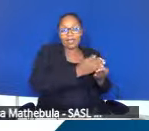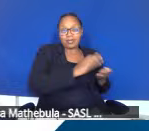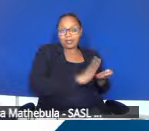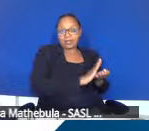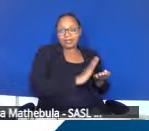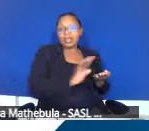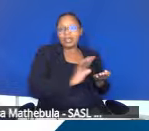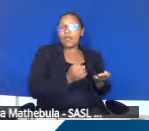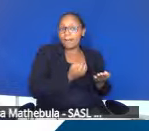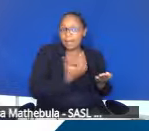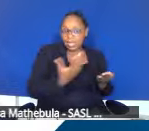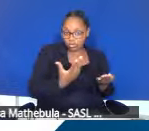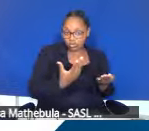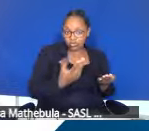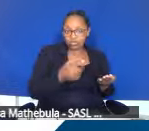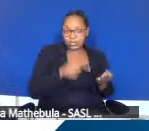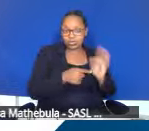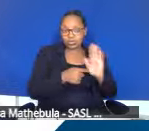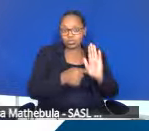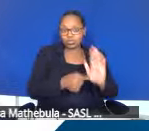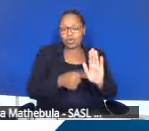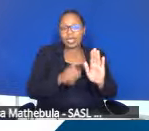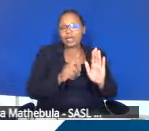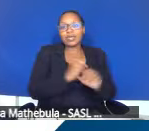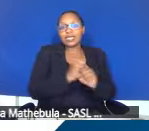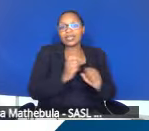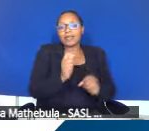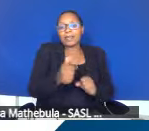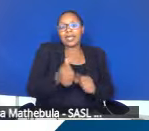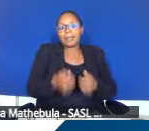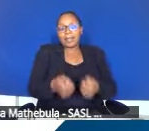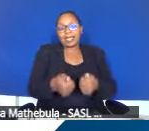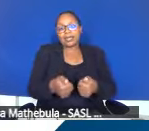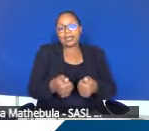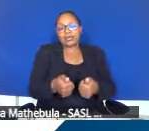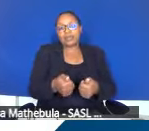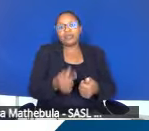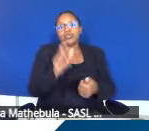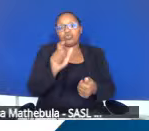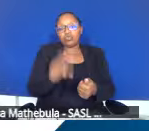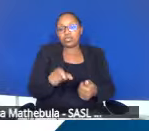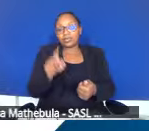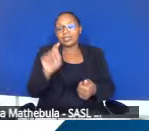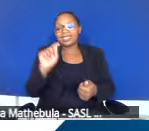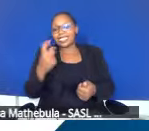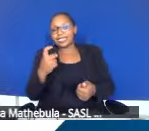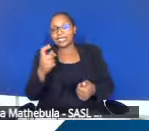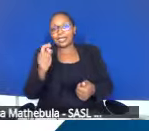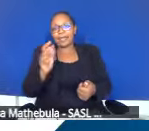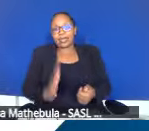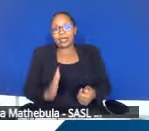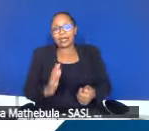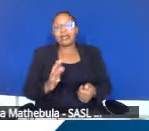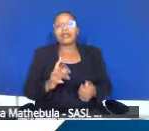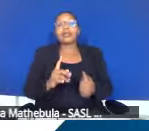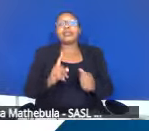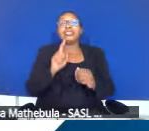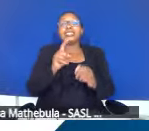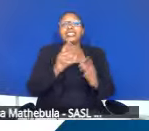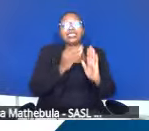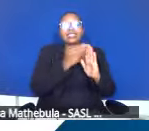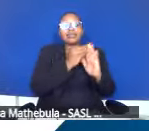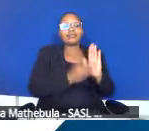okay, and were not refunded to the taxpayer or paid by the scheme. That information you will get on